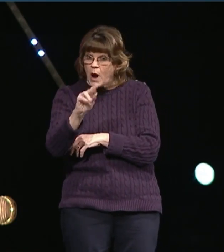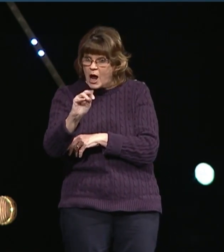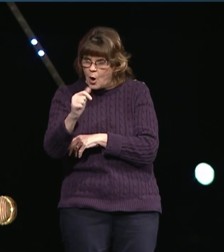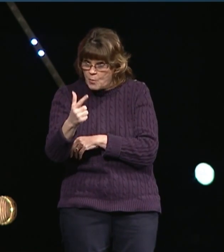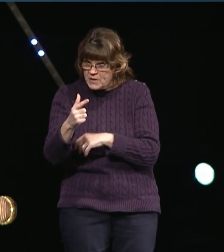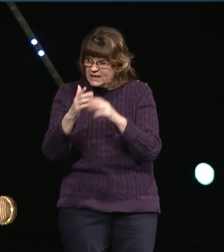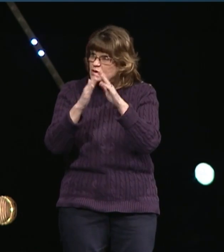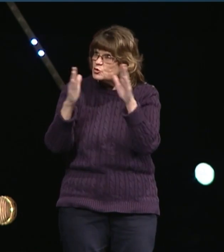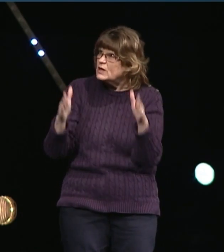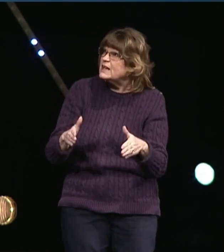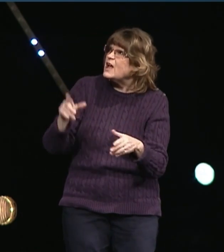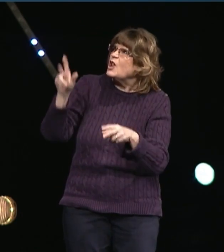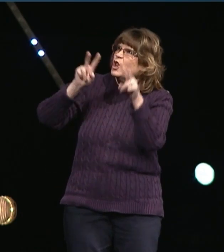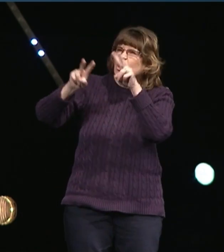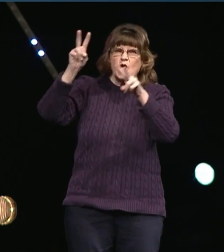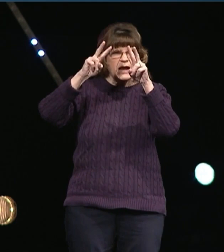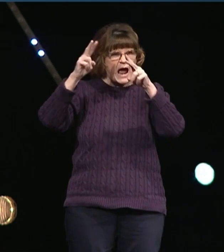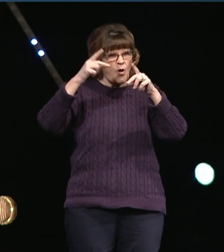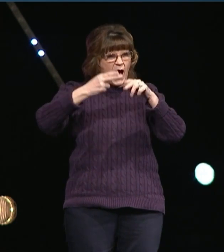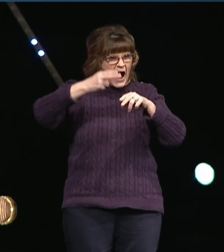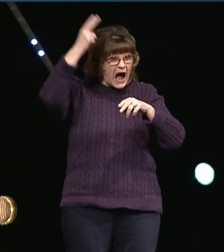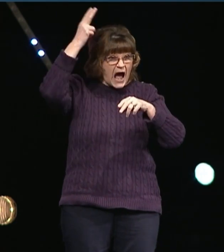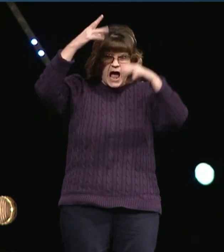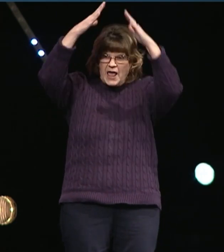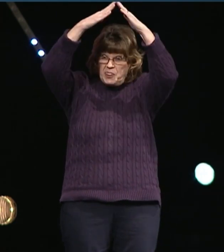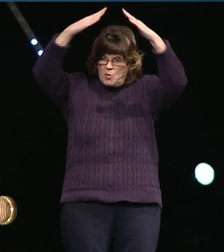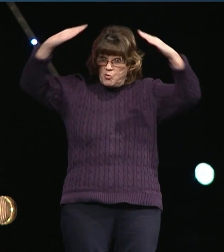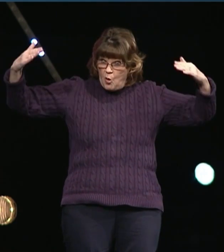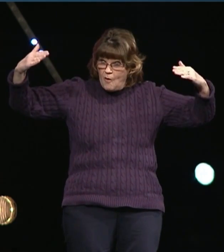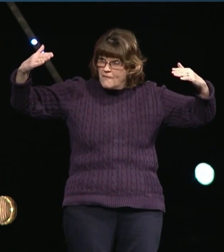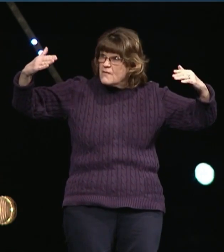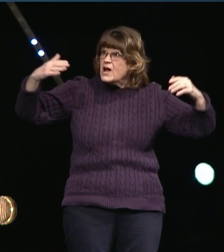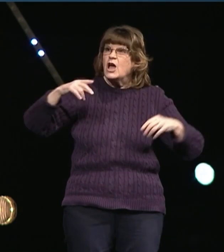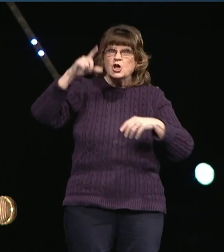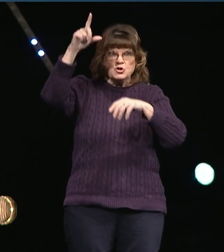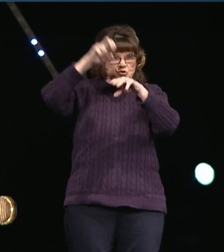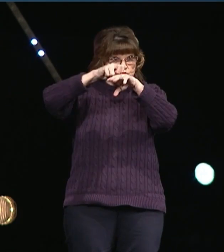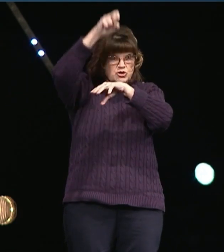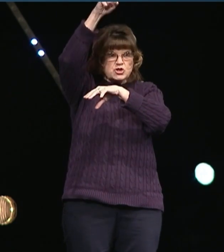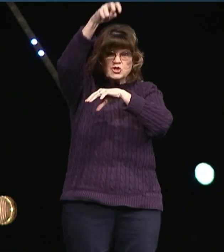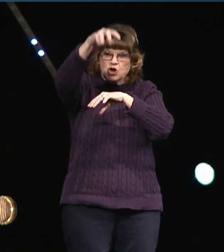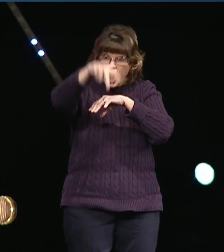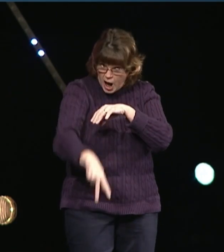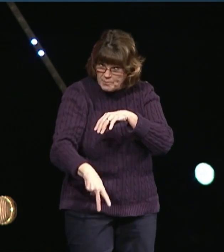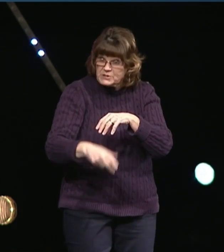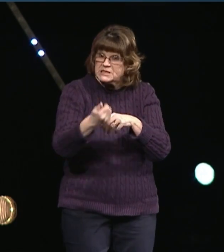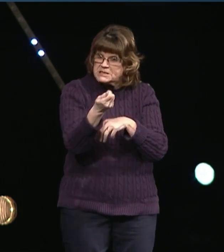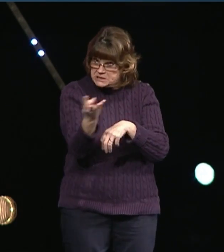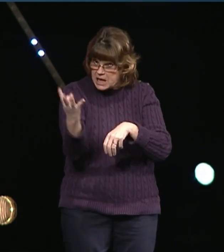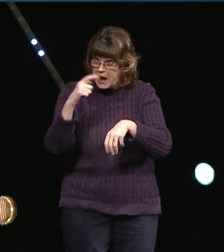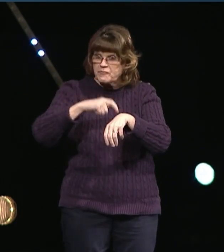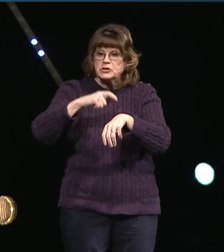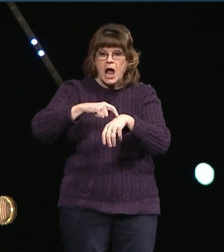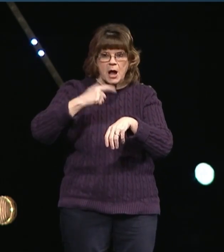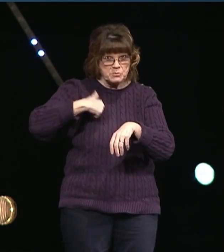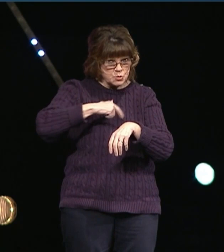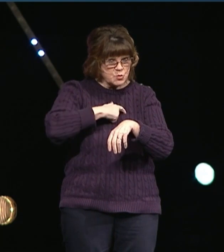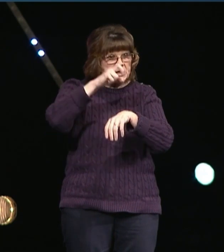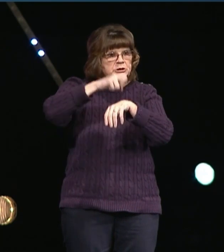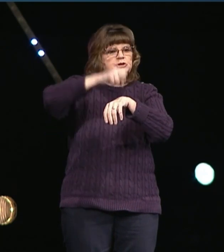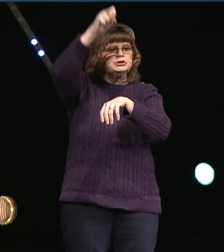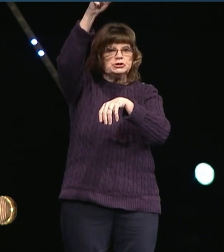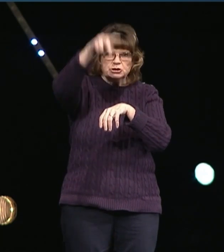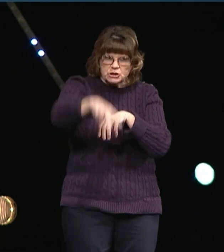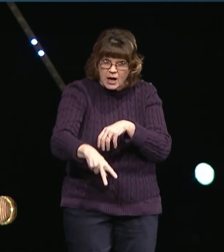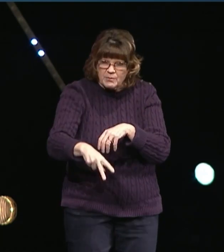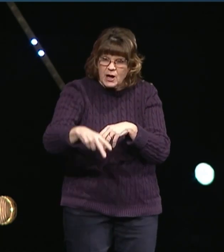it? Look at how high those roofs are. Well, you jumped off of that roof several times. Was it when you had me jump off